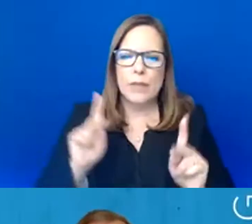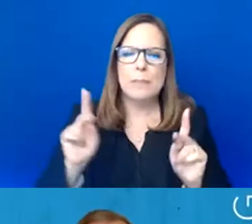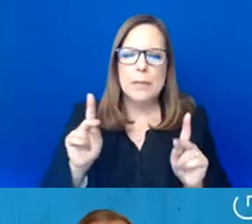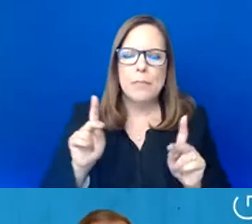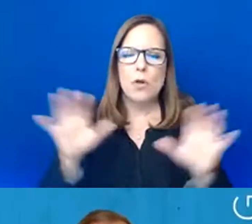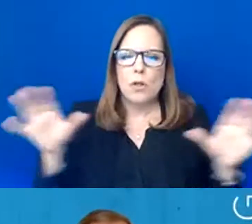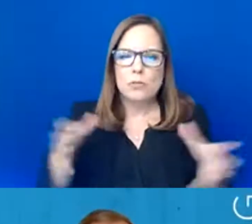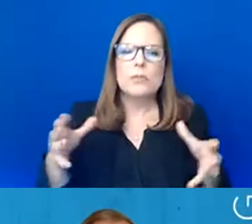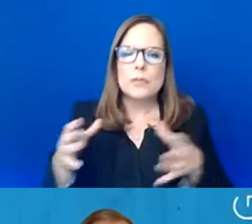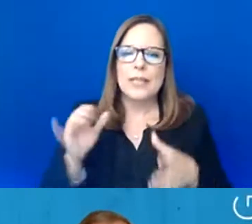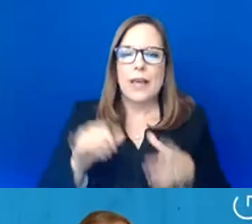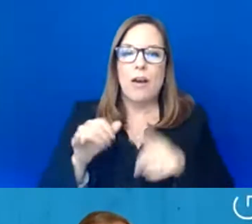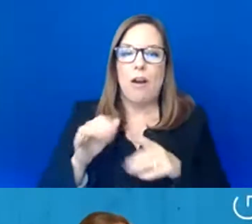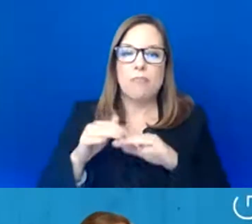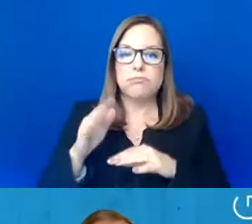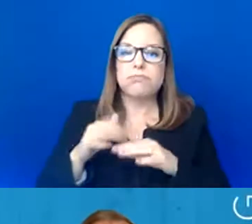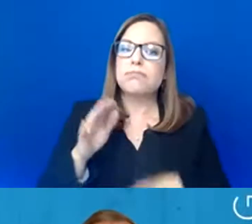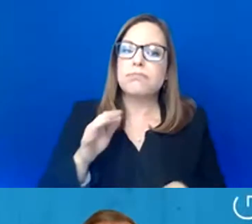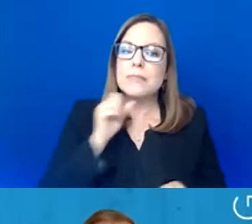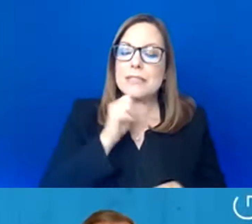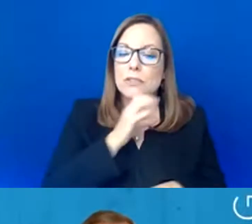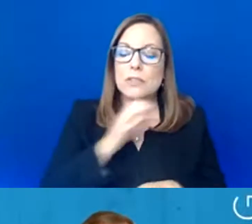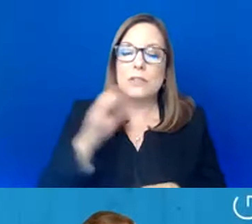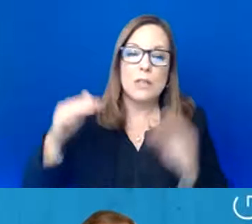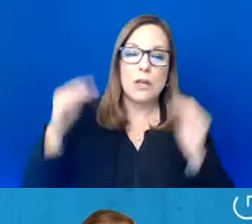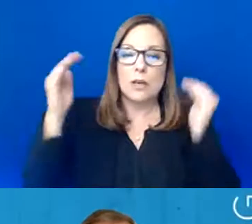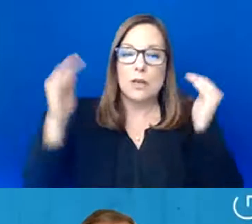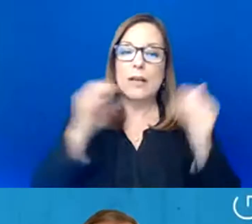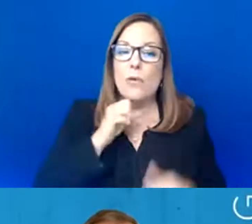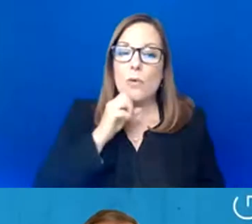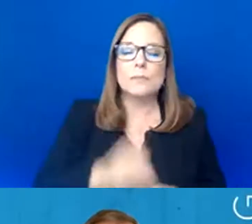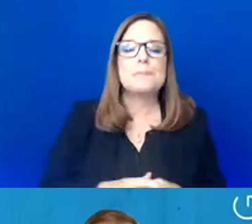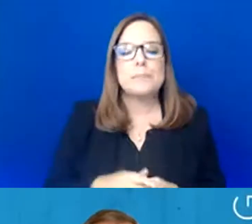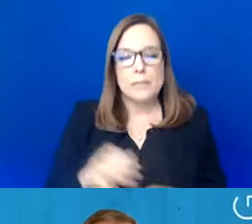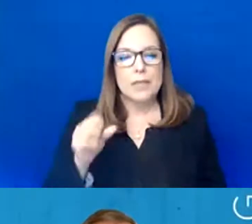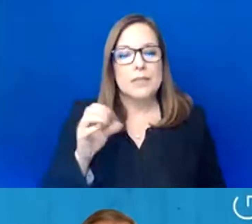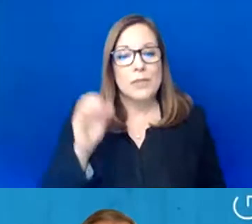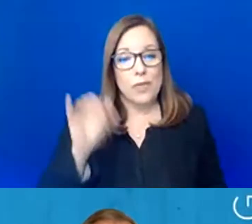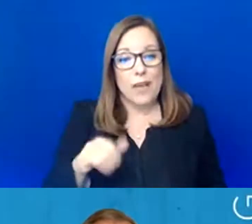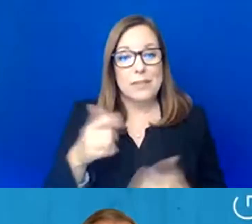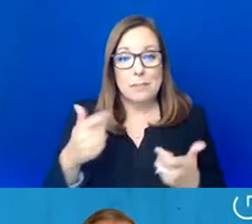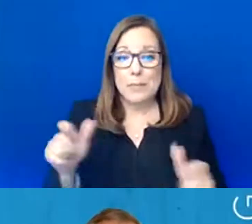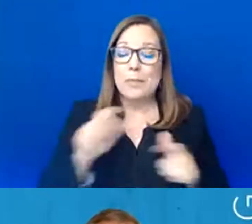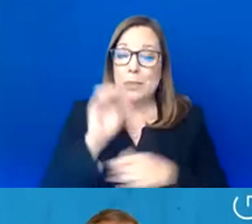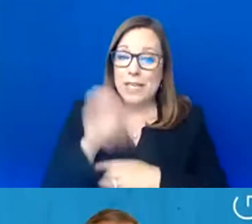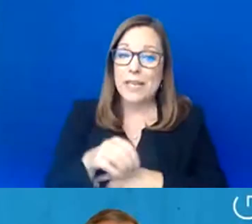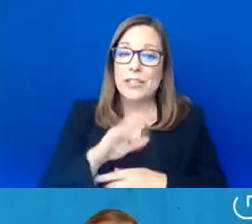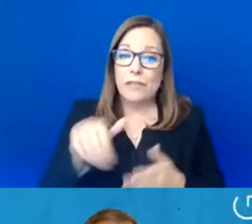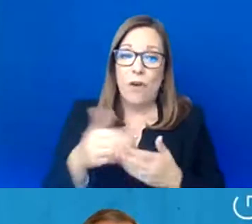it's about 40%. So it's a significant portion of the folks on the streets. When we